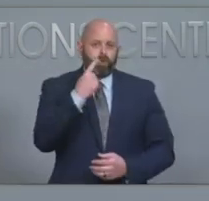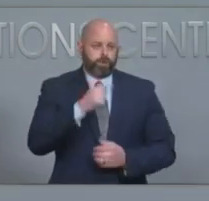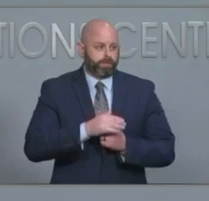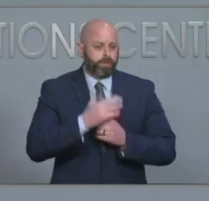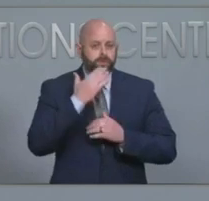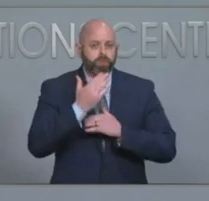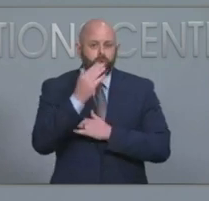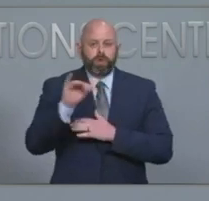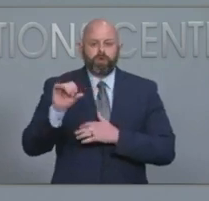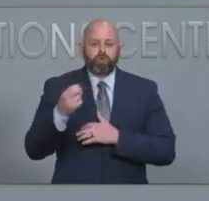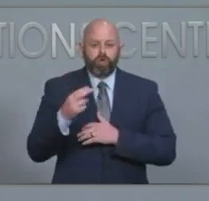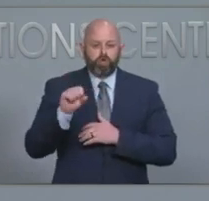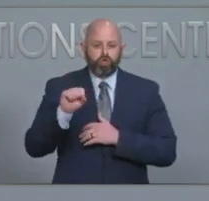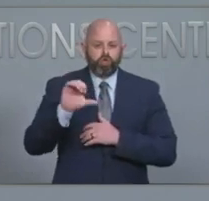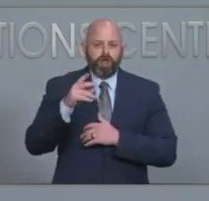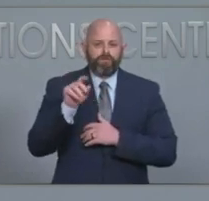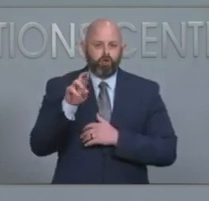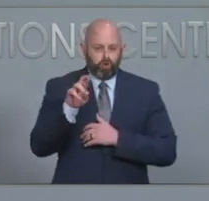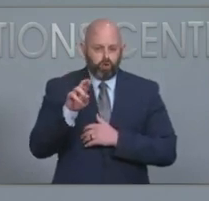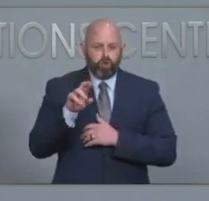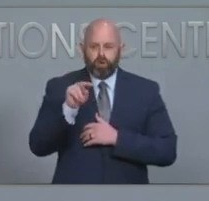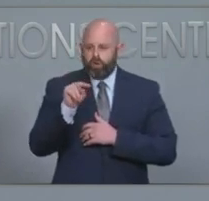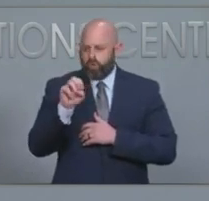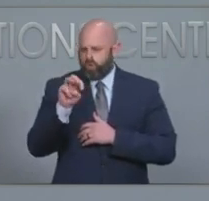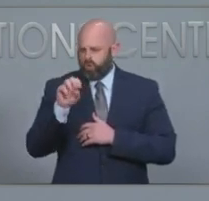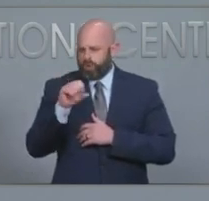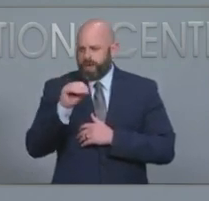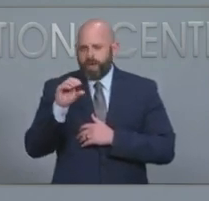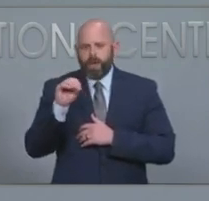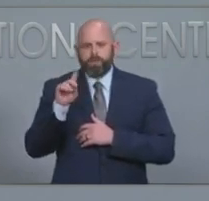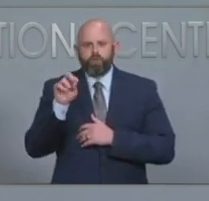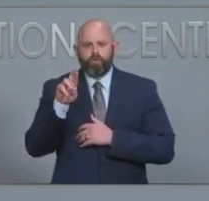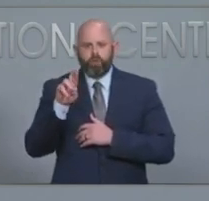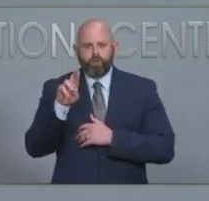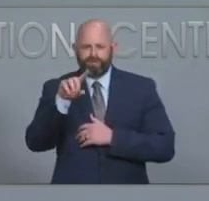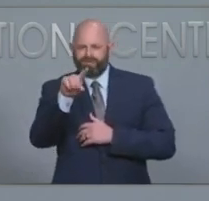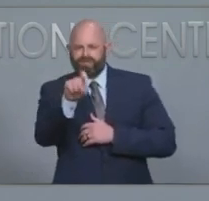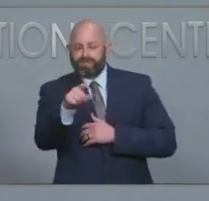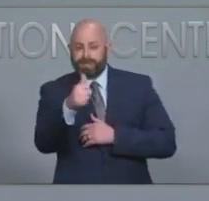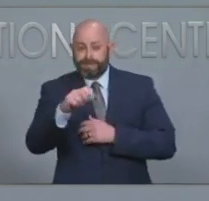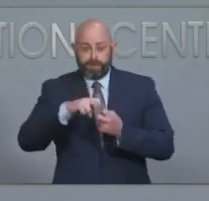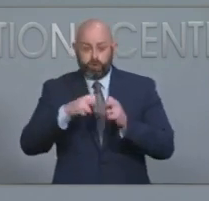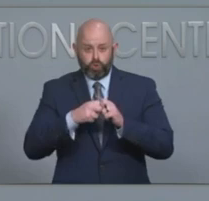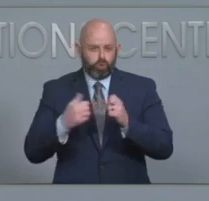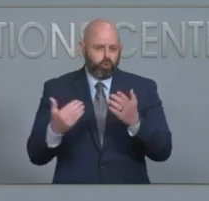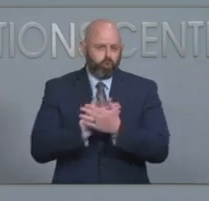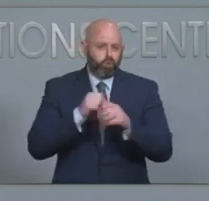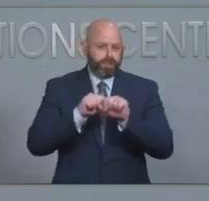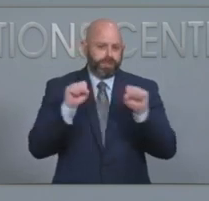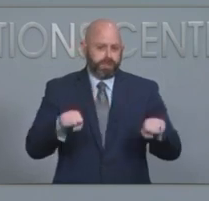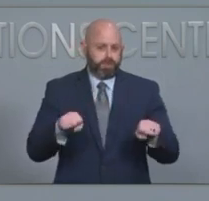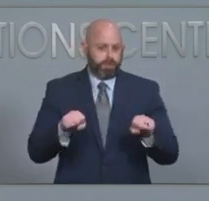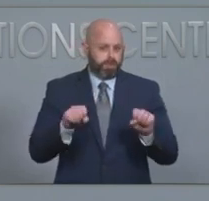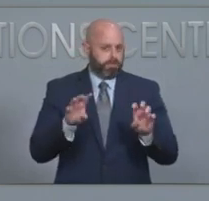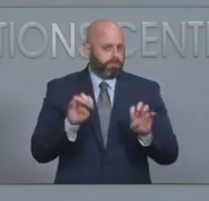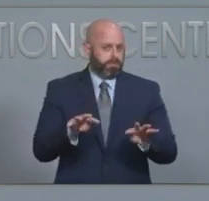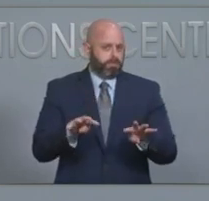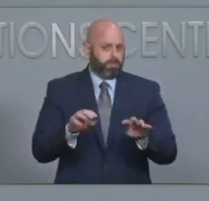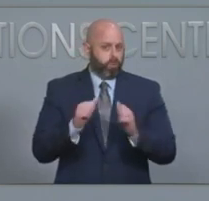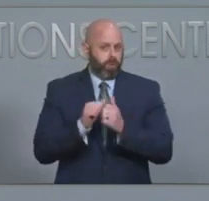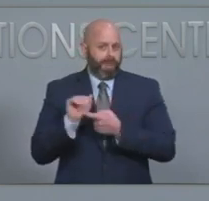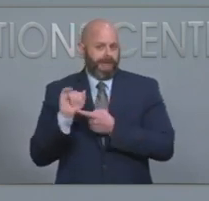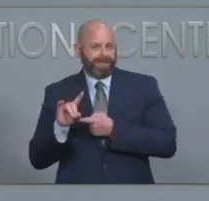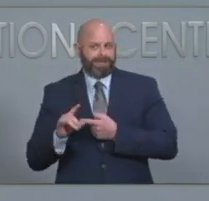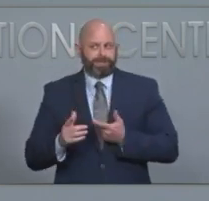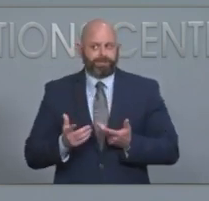Good morning. I'm Josh Schaefer, News and Observer. Have there been any issues with the new system, particularly with IDs needing to be